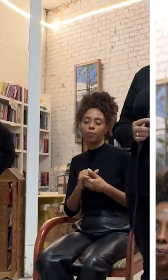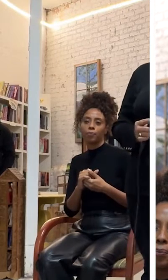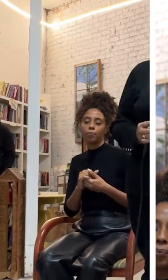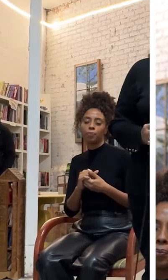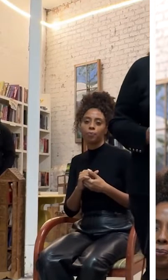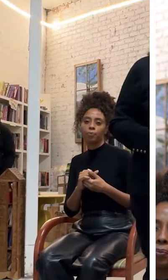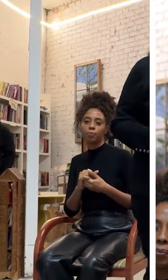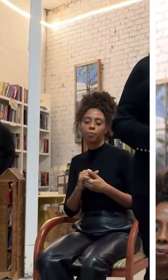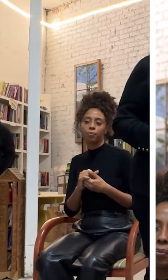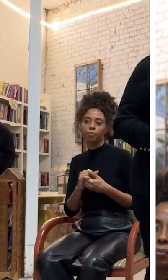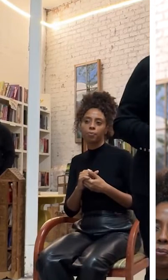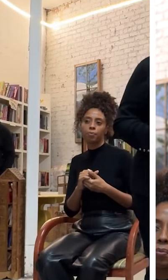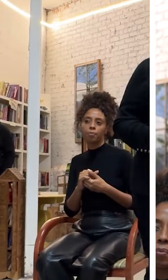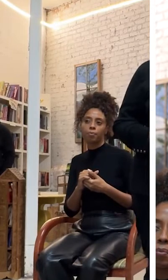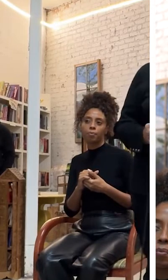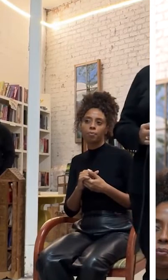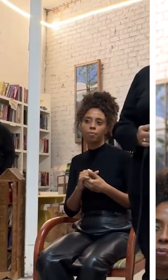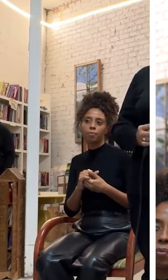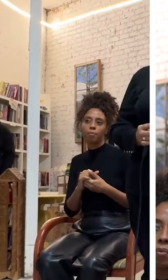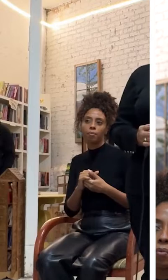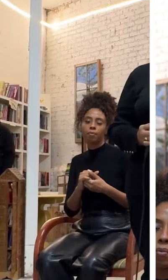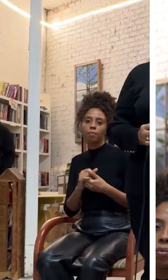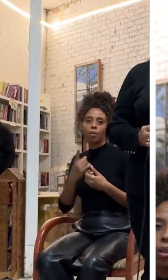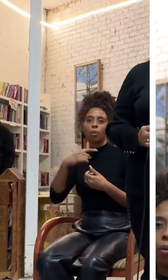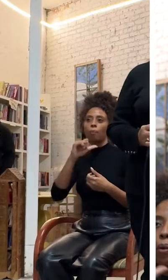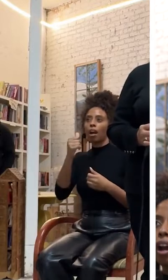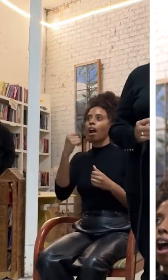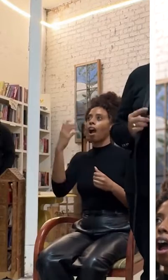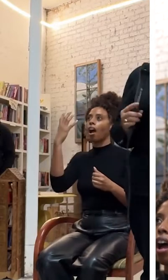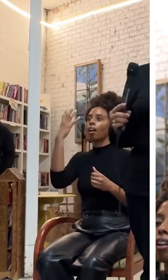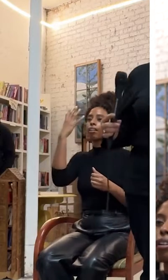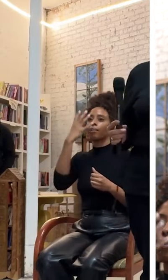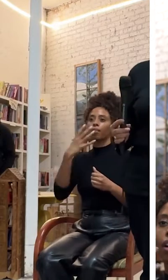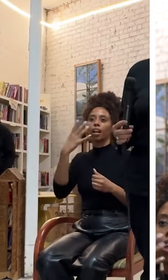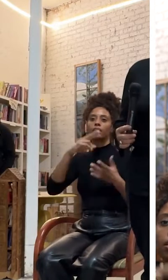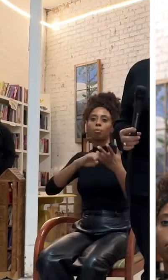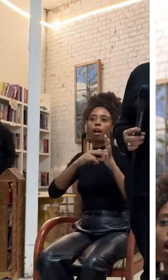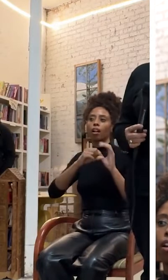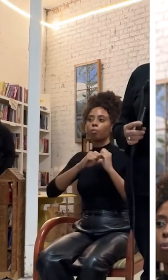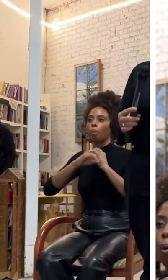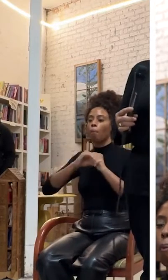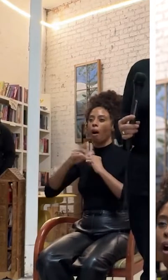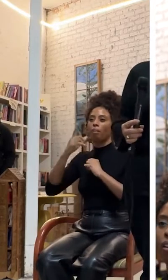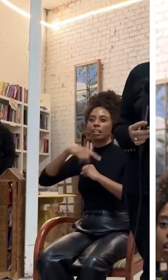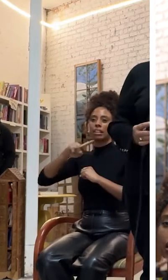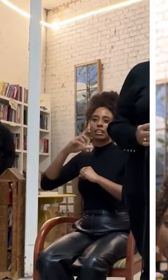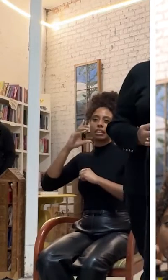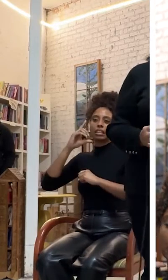of so many things that have happened to us. We are joy. We are